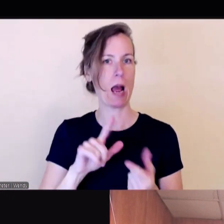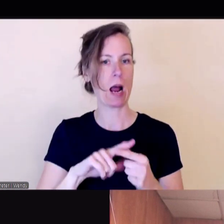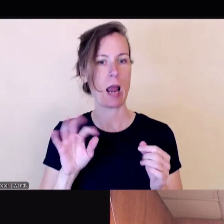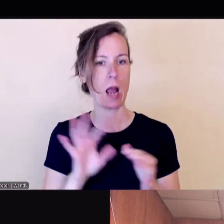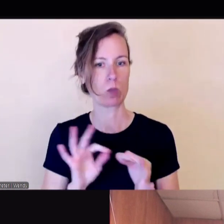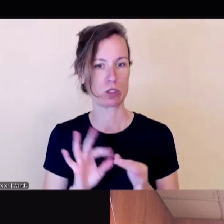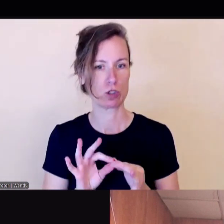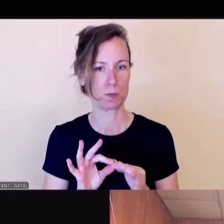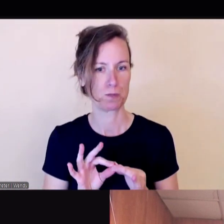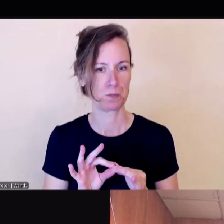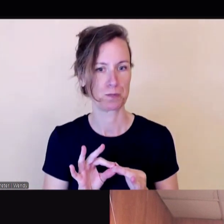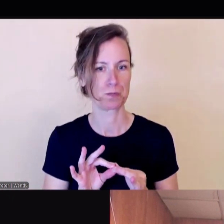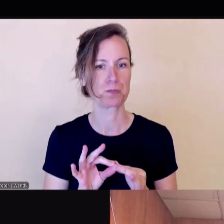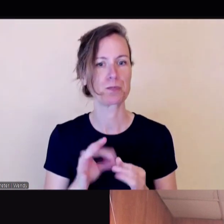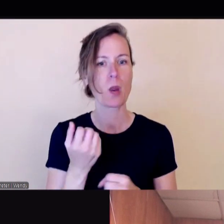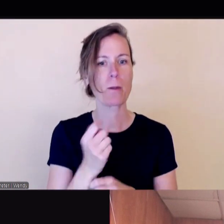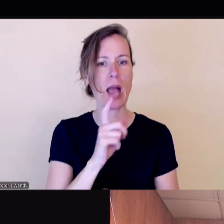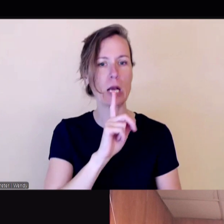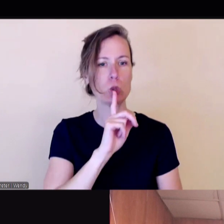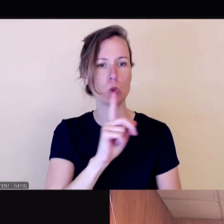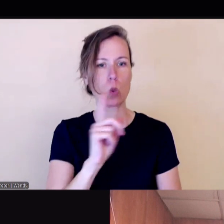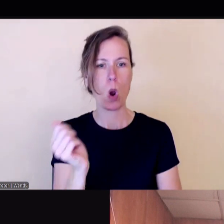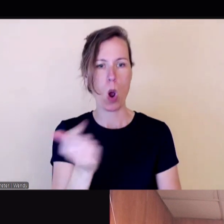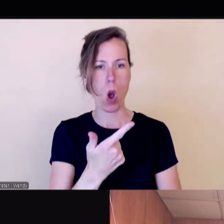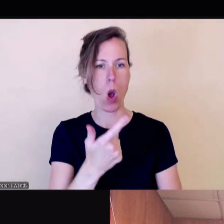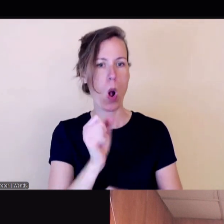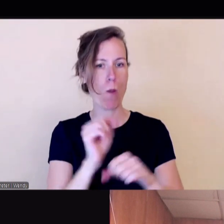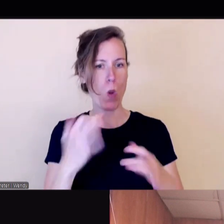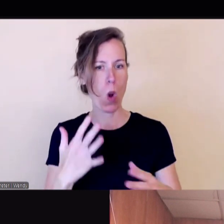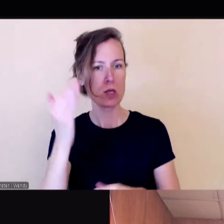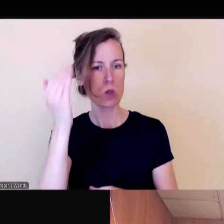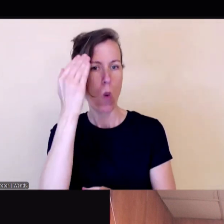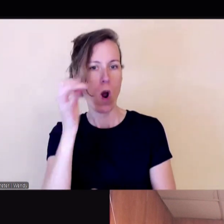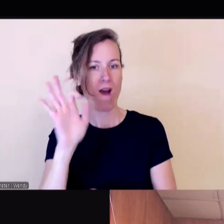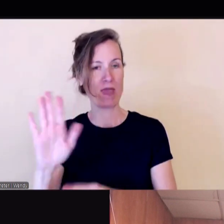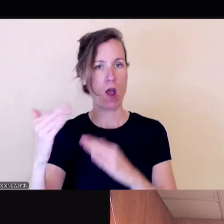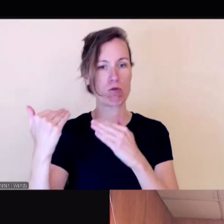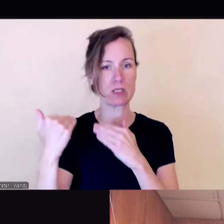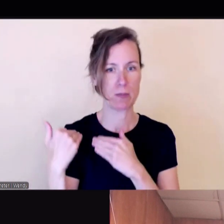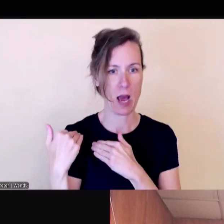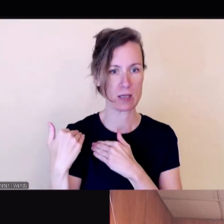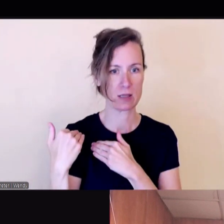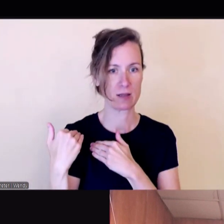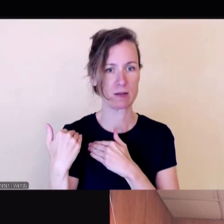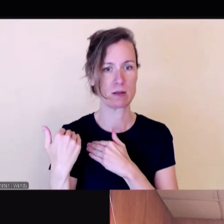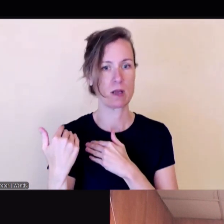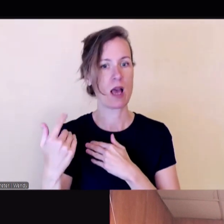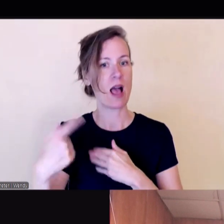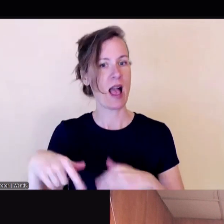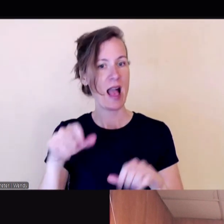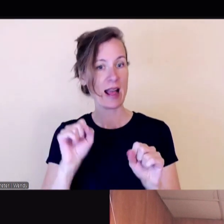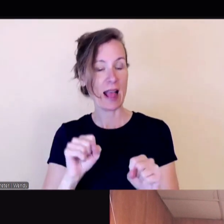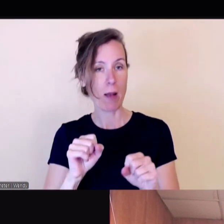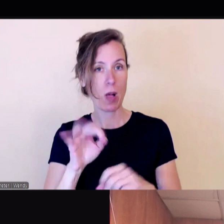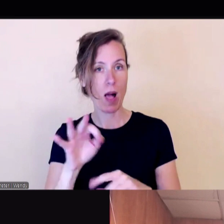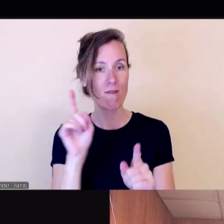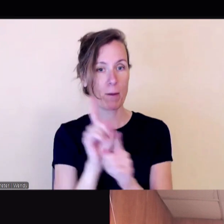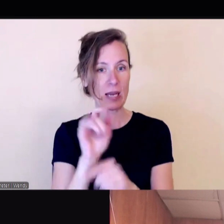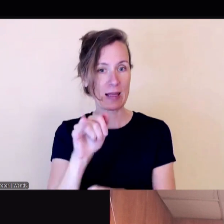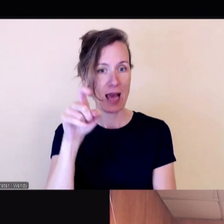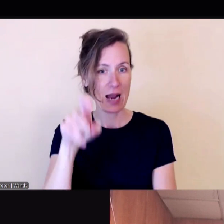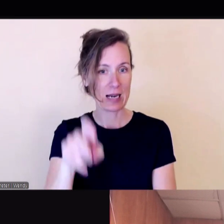But also, if one of your residents goes out and they're not served in the language that they need, they're not getting the care, or they're not being received that